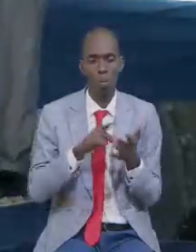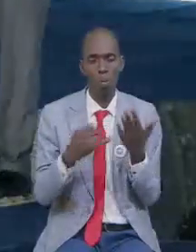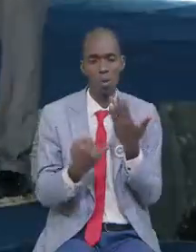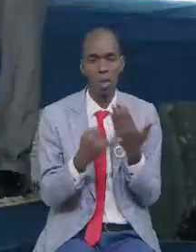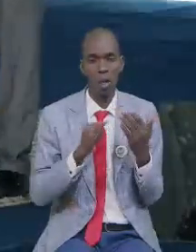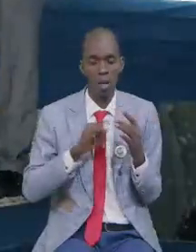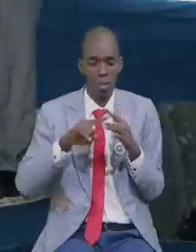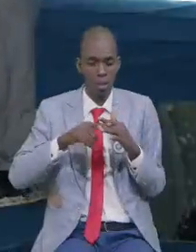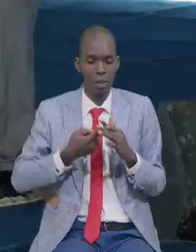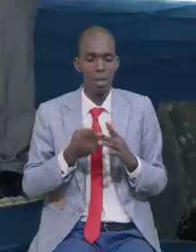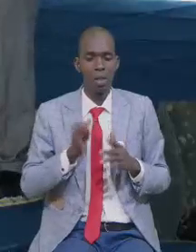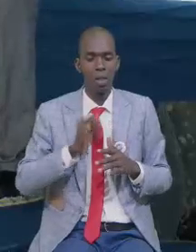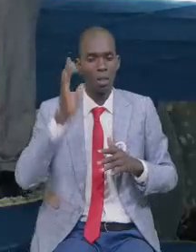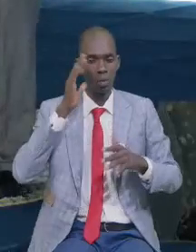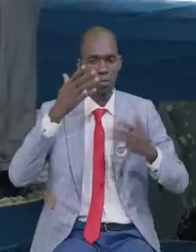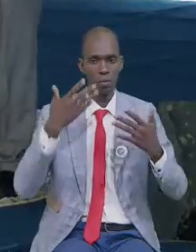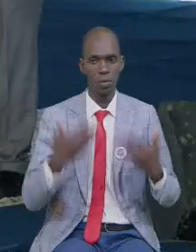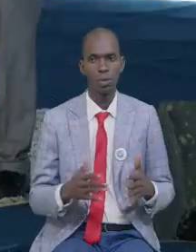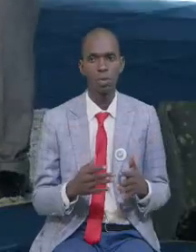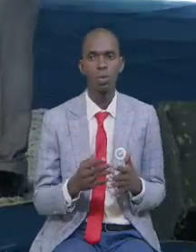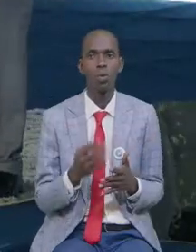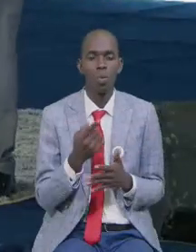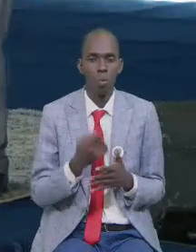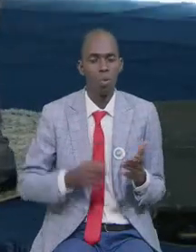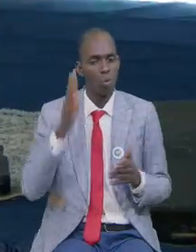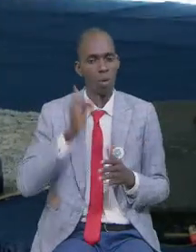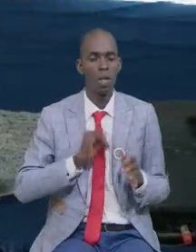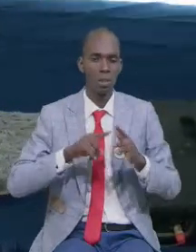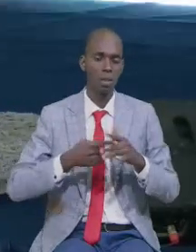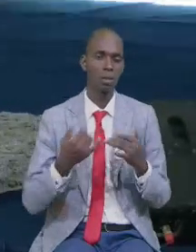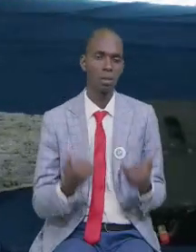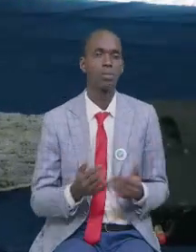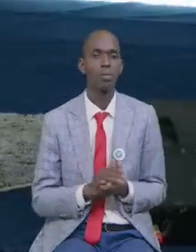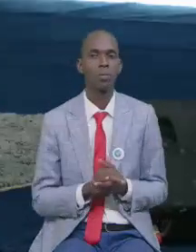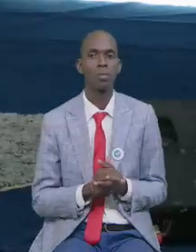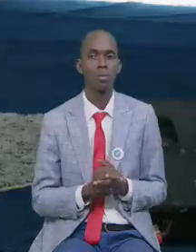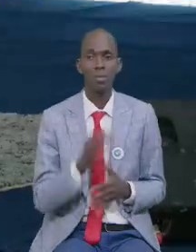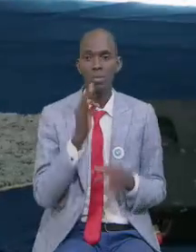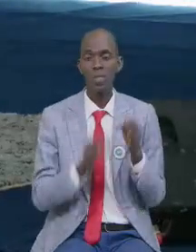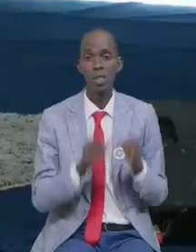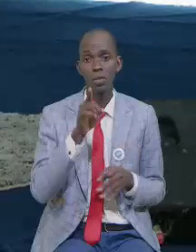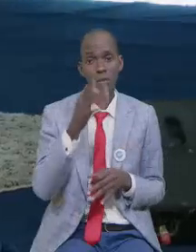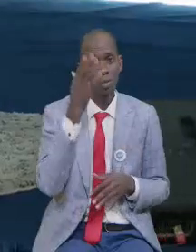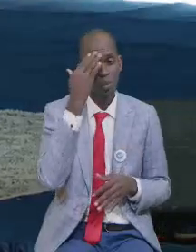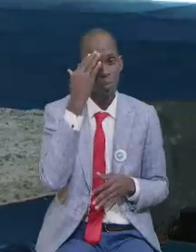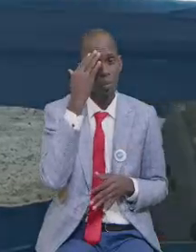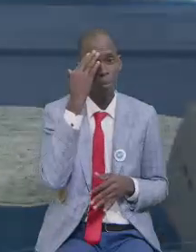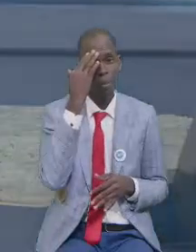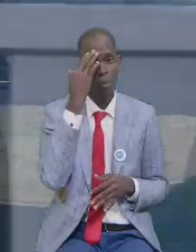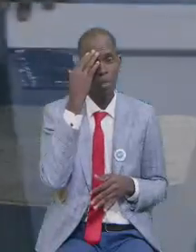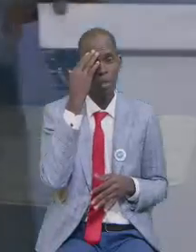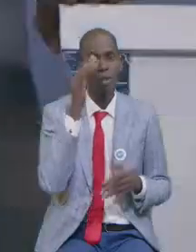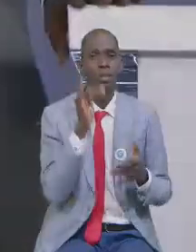finish, what will I start today? If you knew that